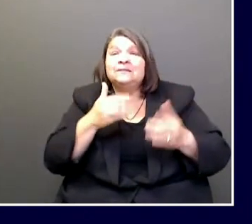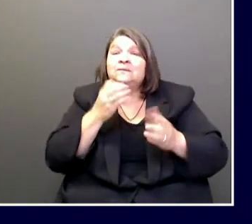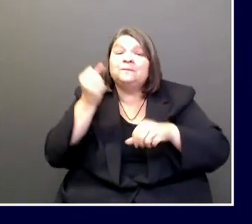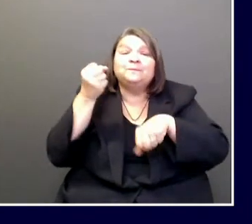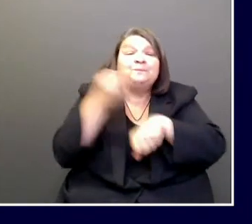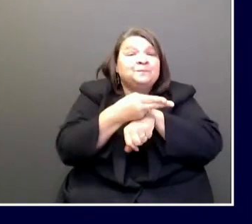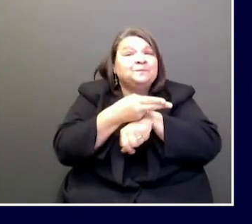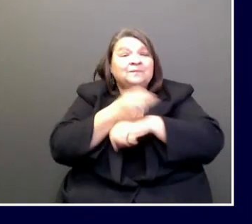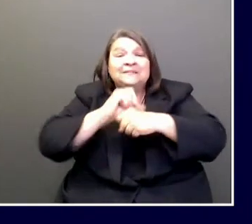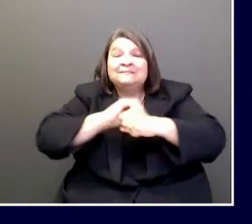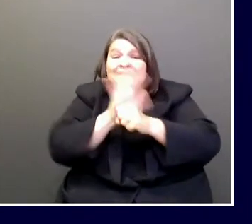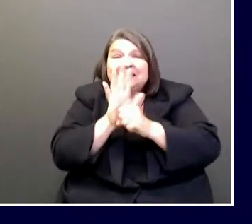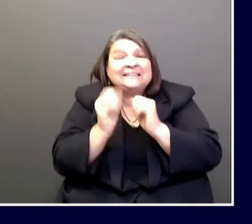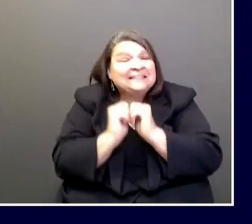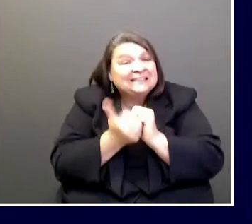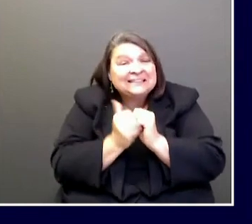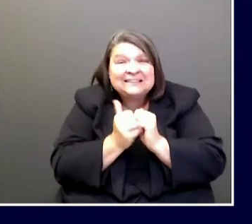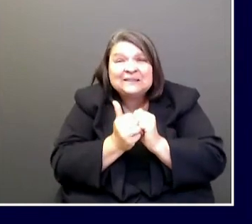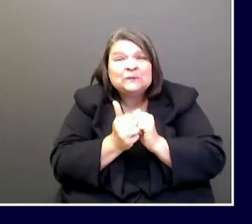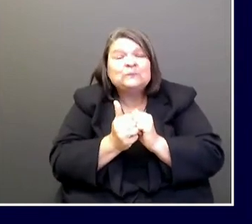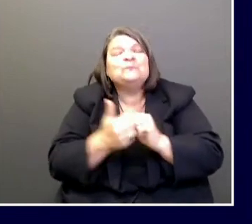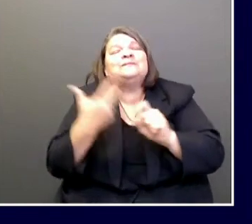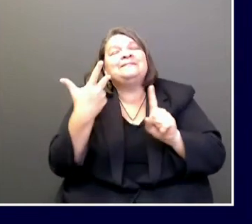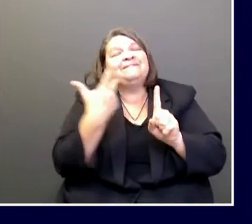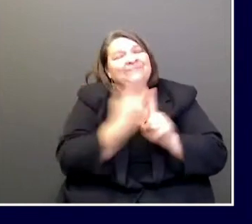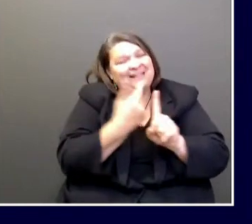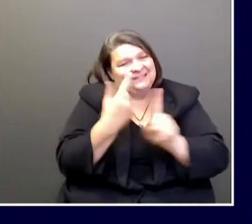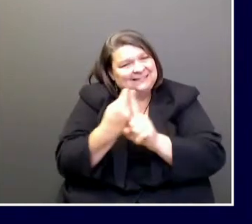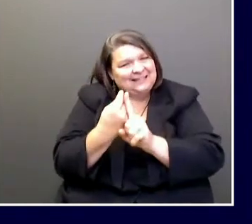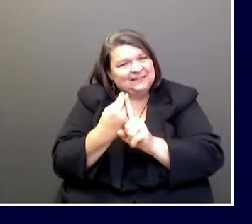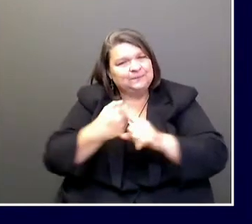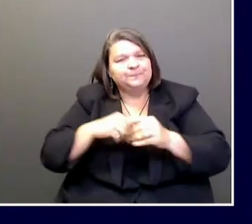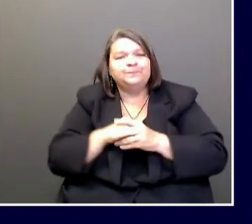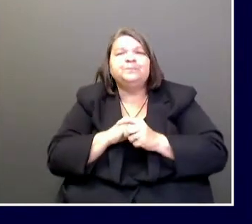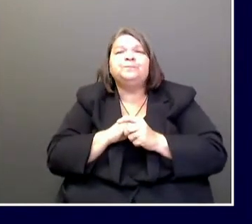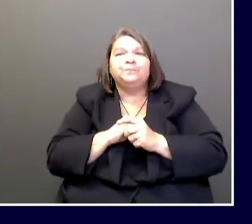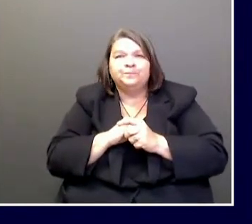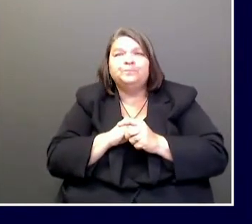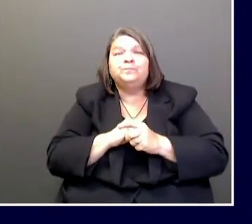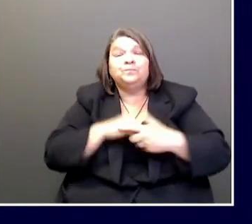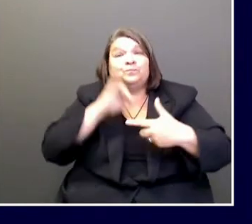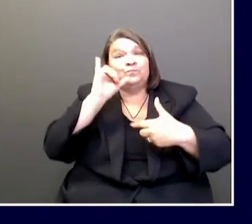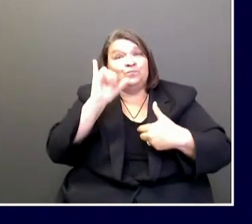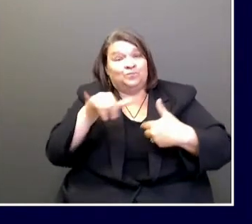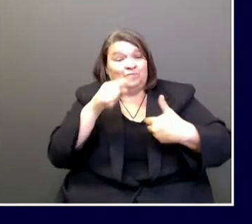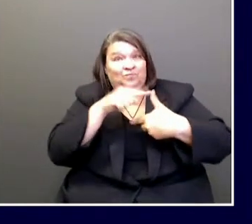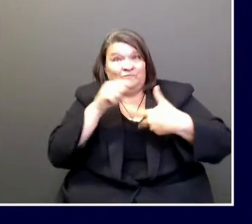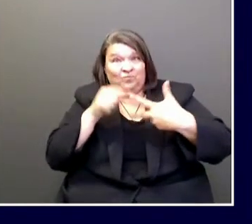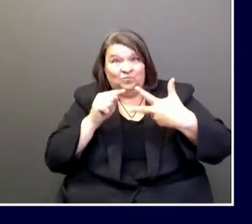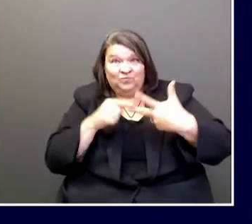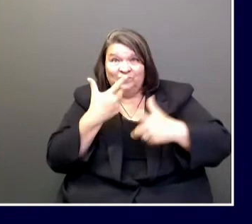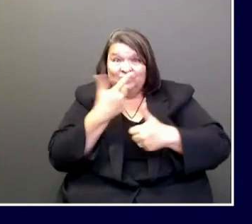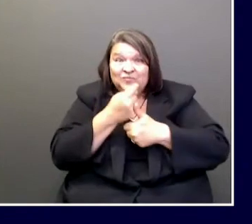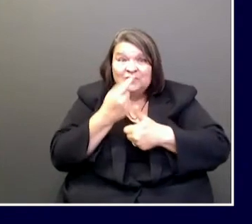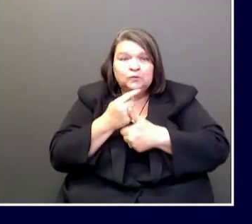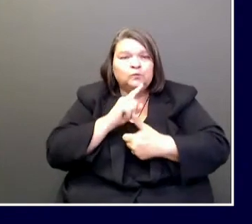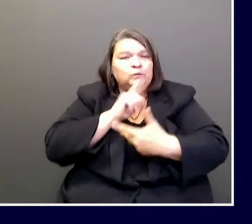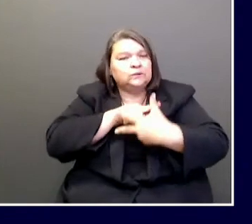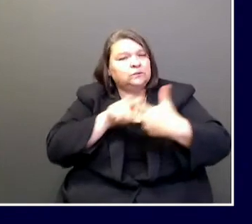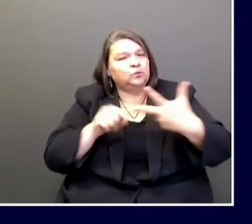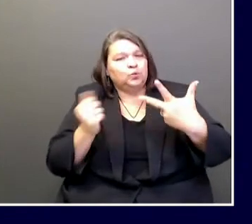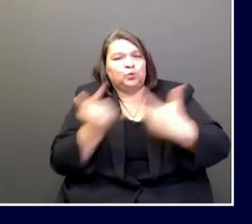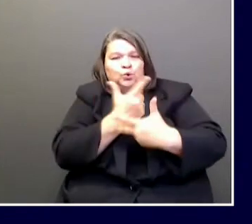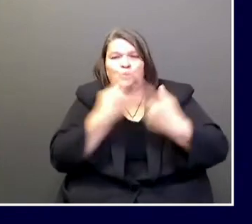continue to work, and they continue to work well. The 850,000 fully vaccinated